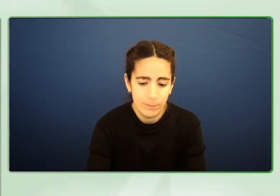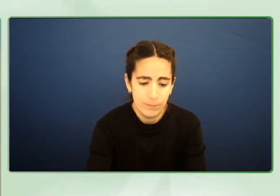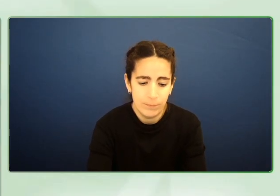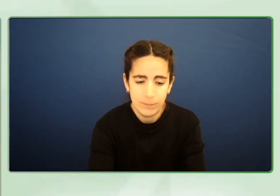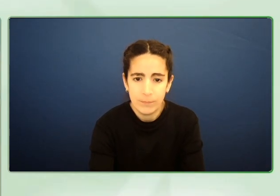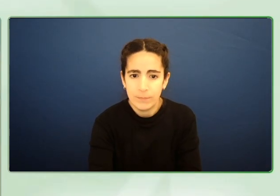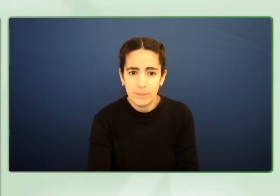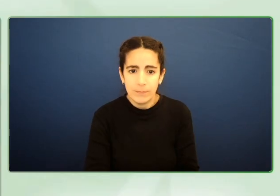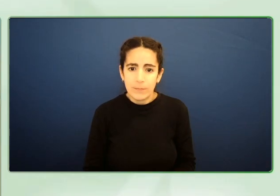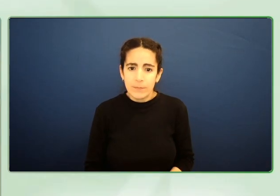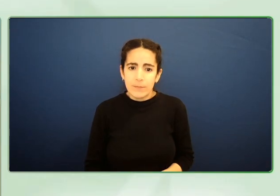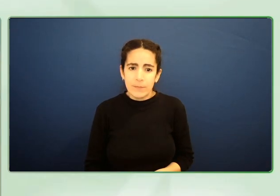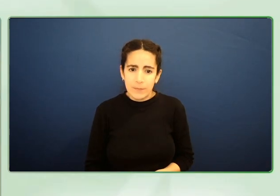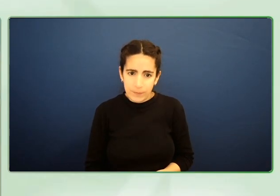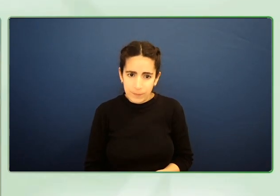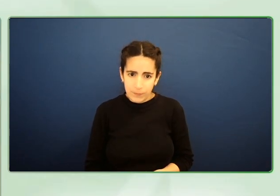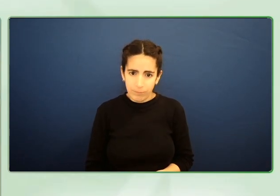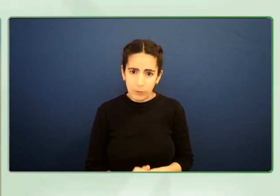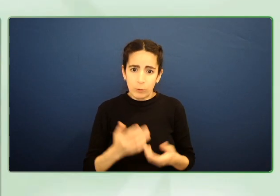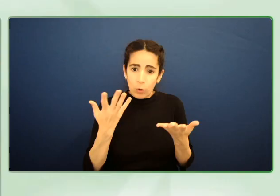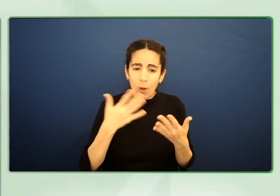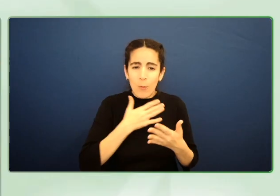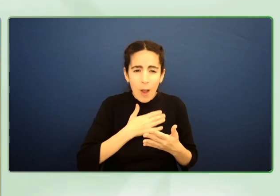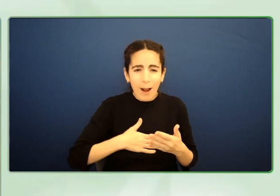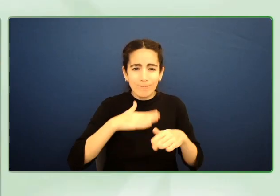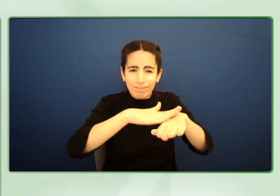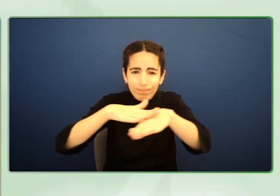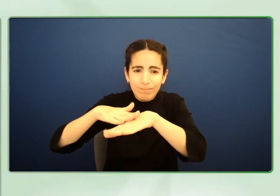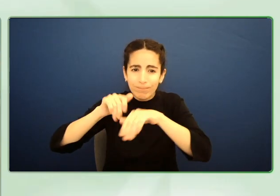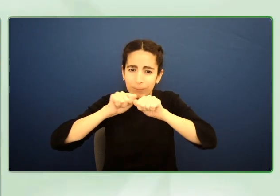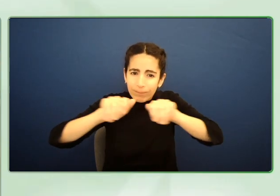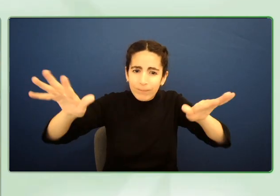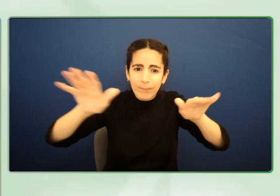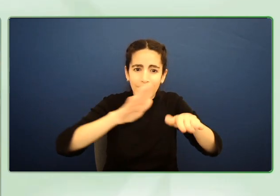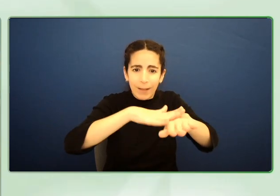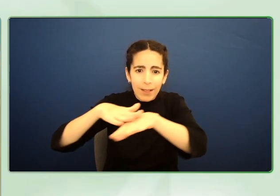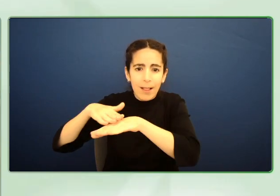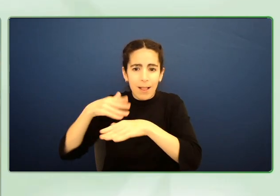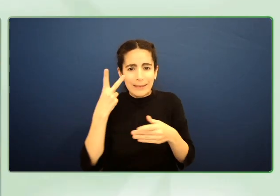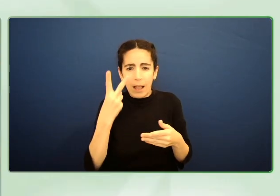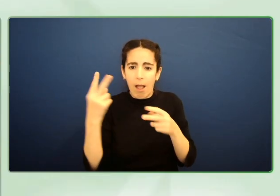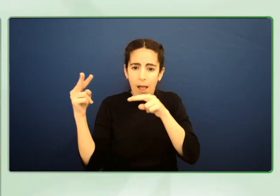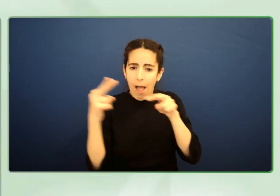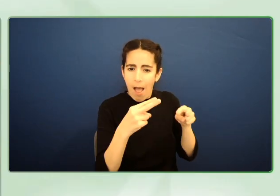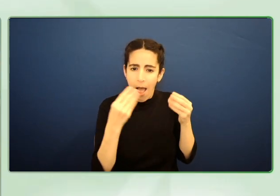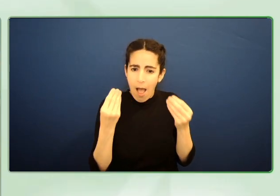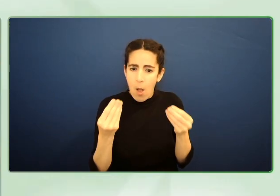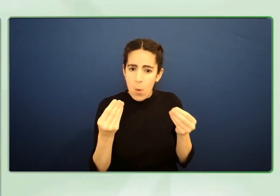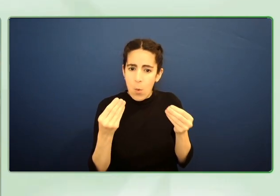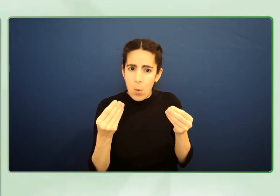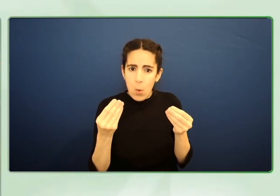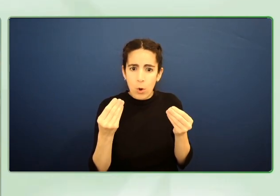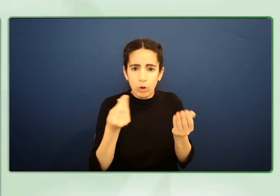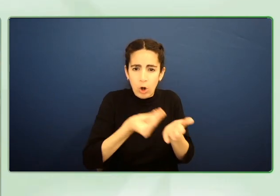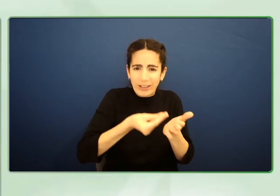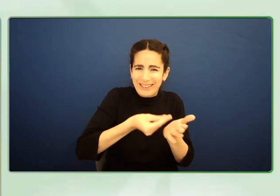does send us the wrong message. I think we need to flip the discourse that we are having at the different,